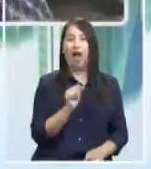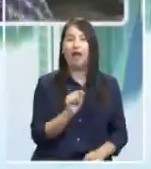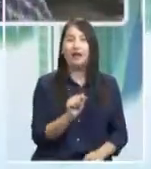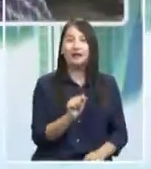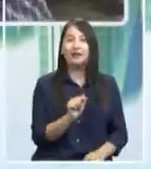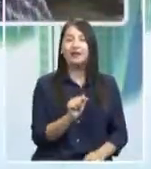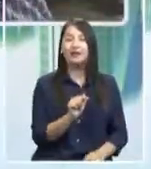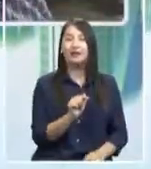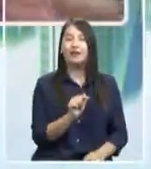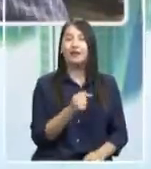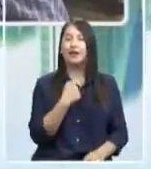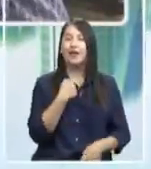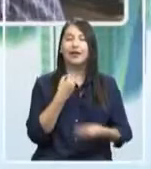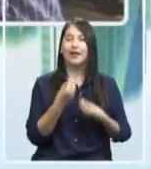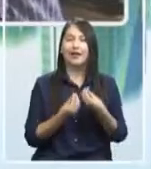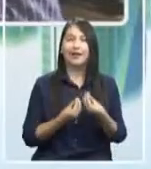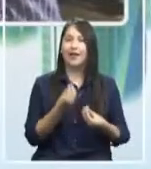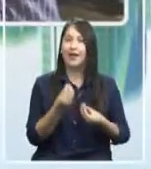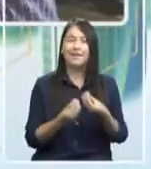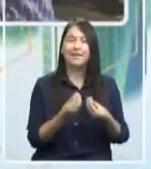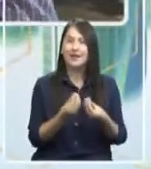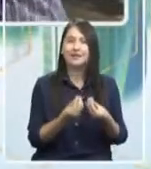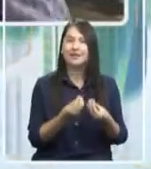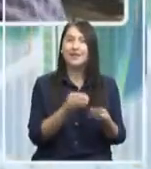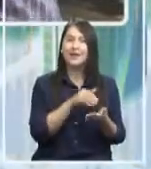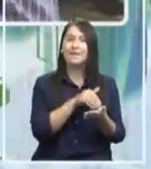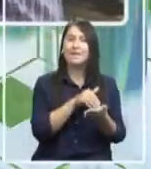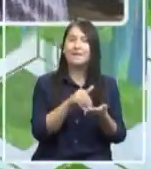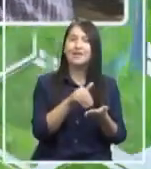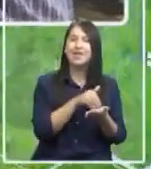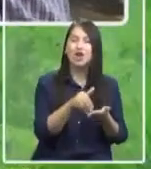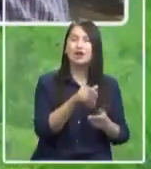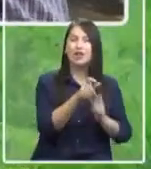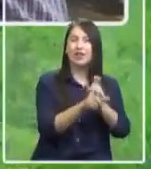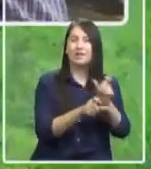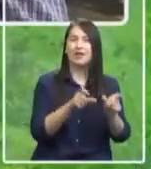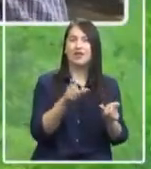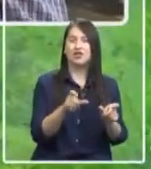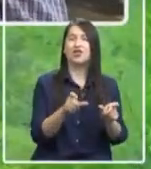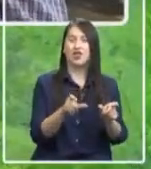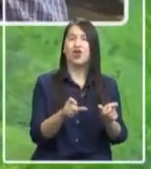and billions of people on this planet? That's not their concern. Let people die.